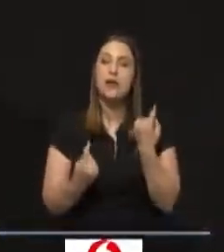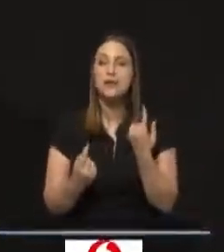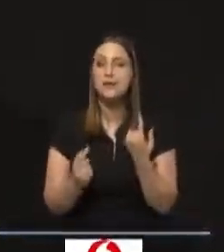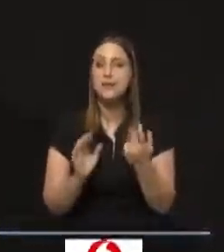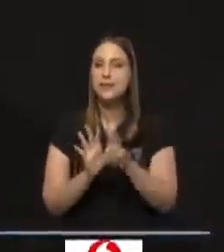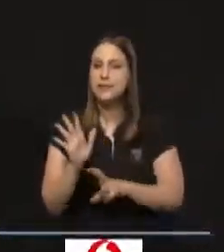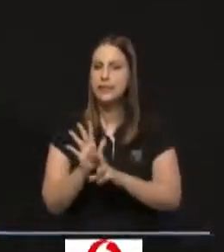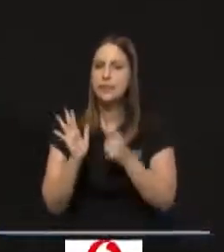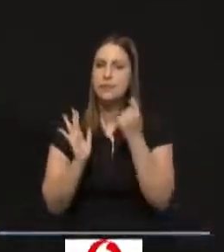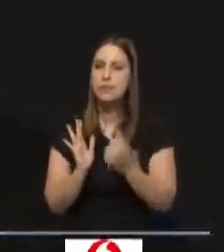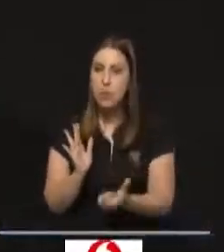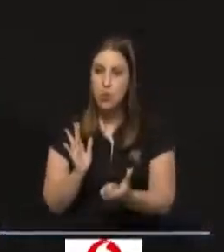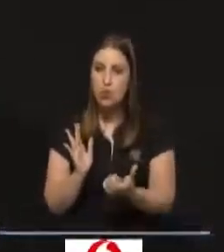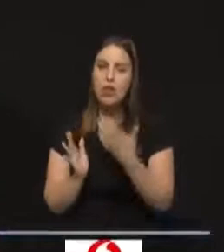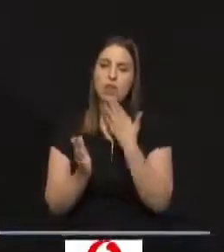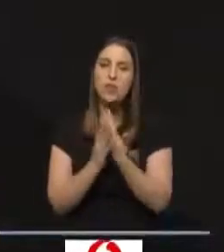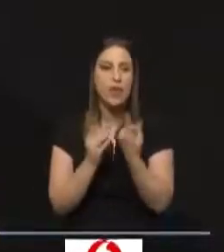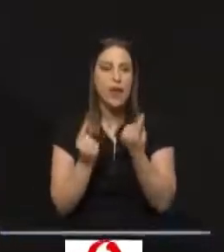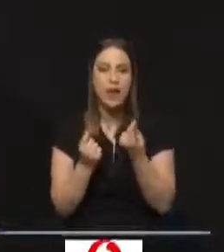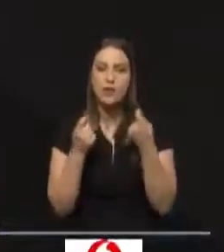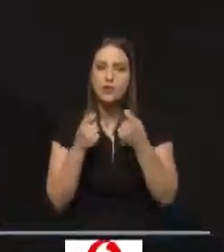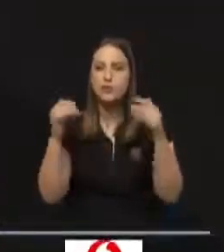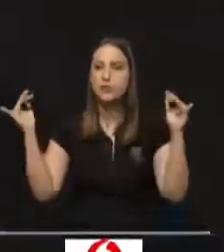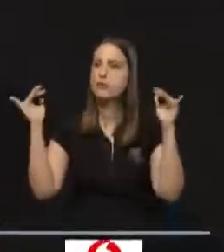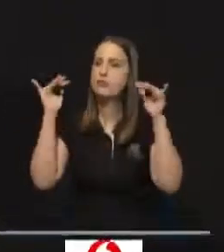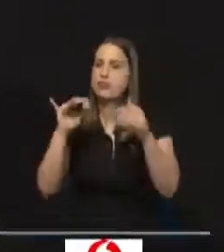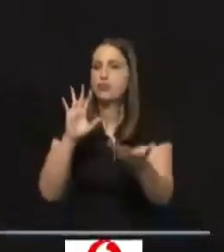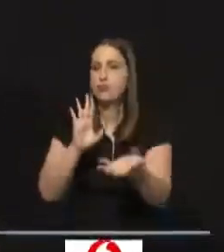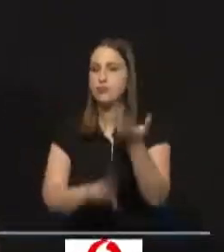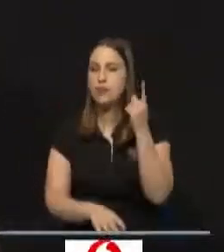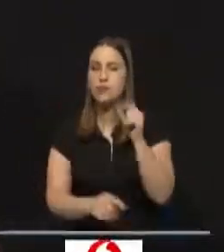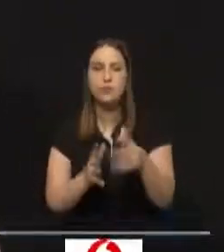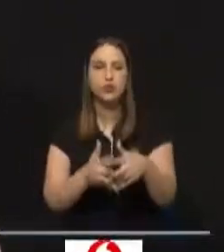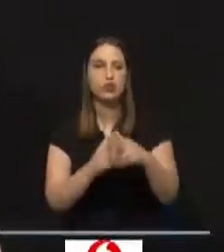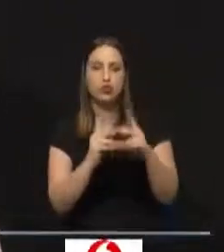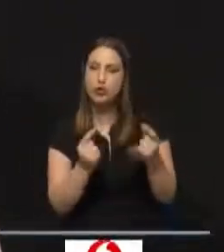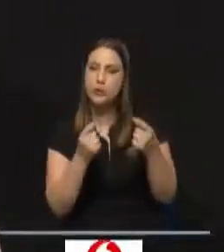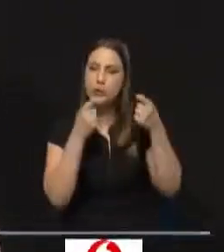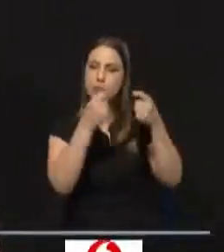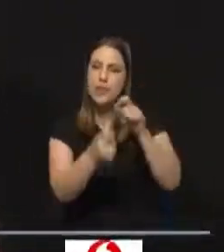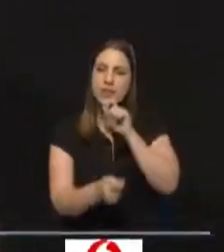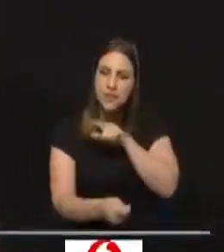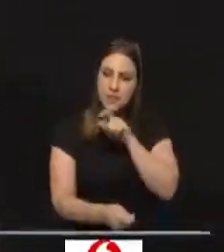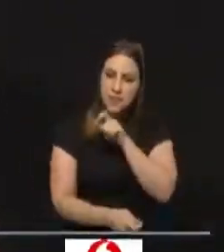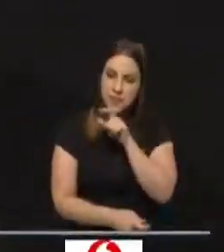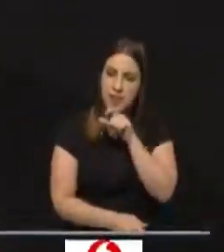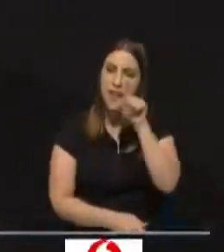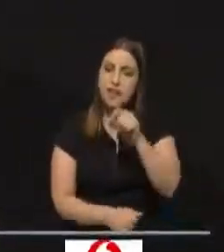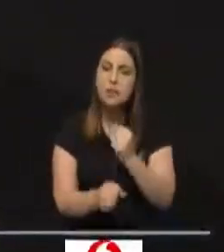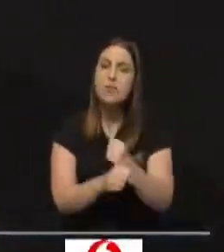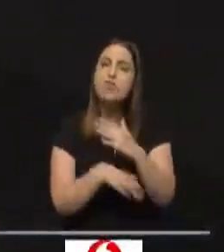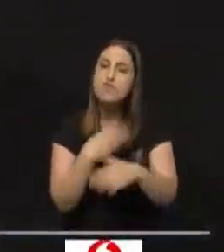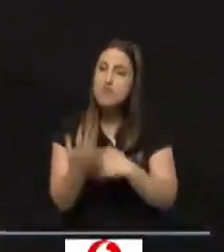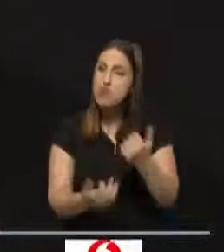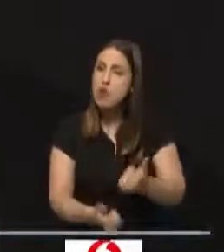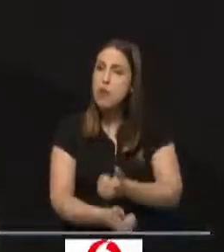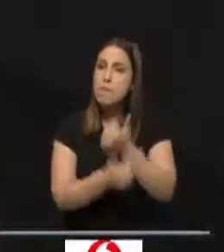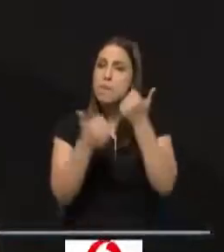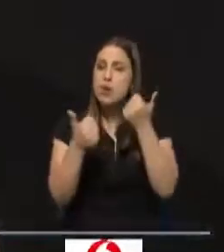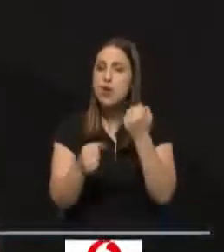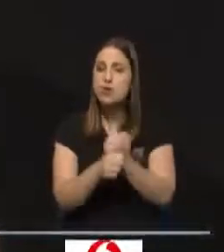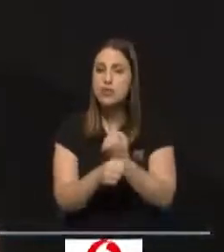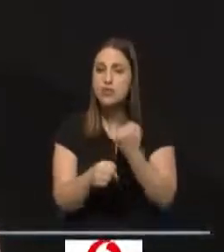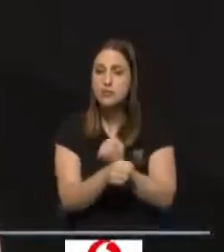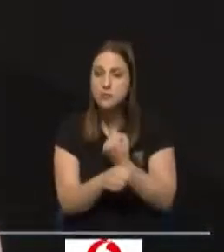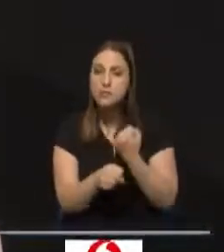regulated in some matters, we have proven to be able to bring investment. We have invested in infrastructures. We have managed to work